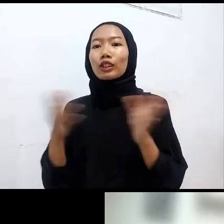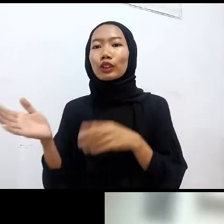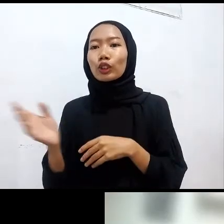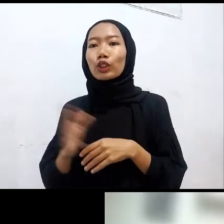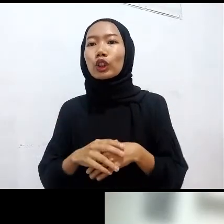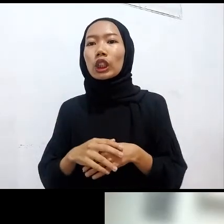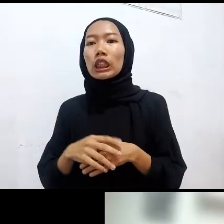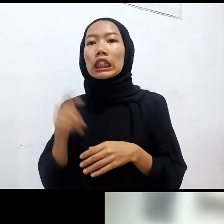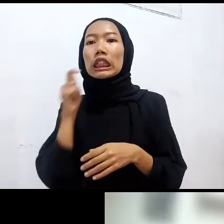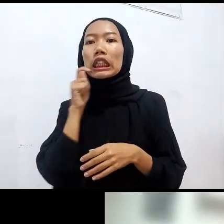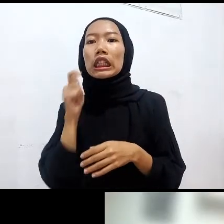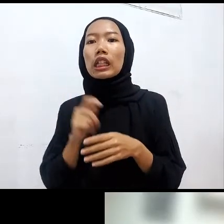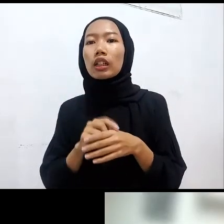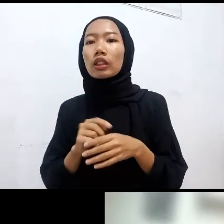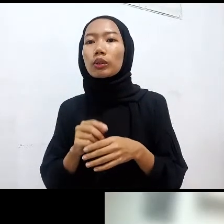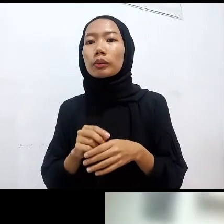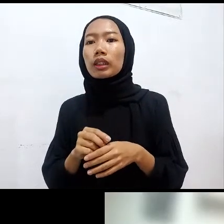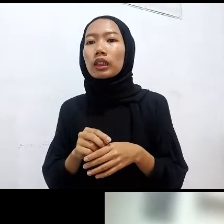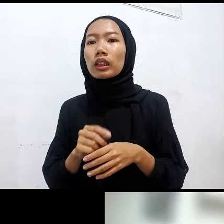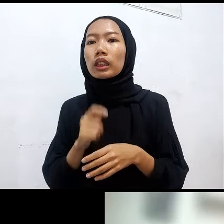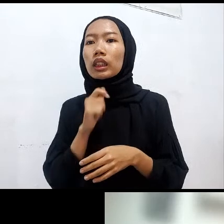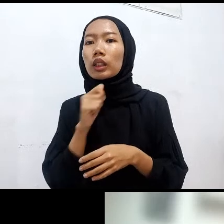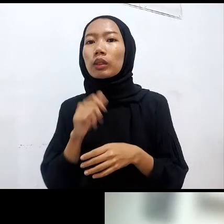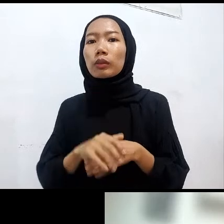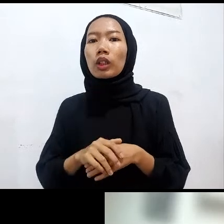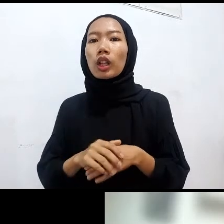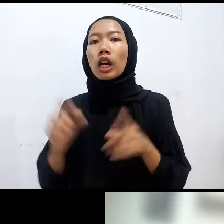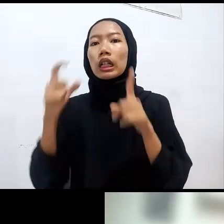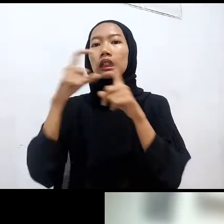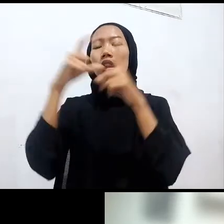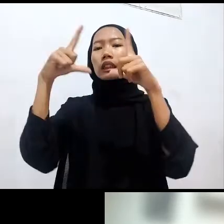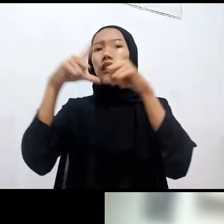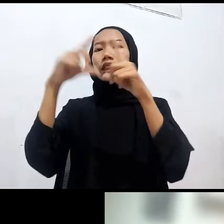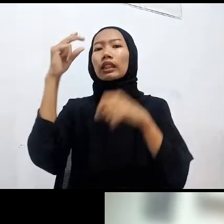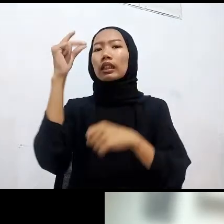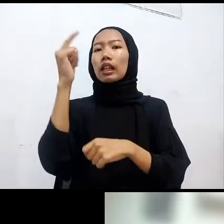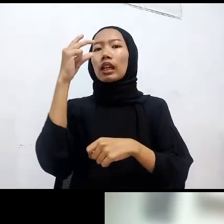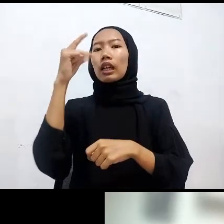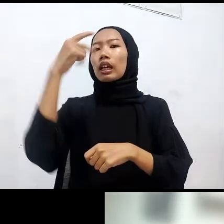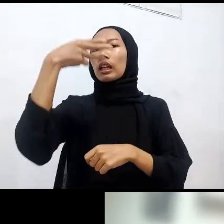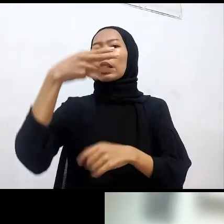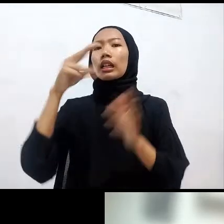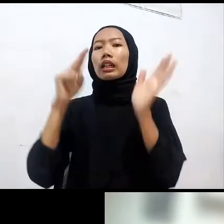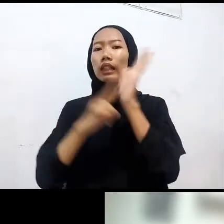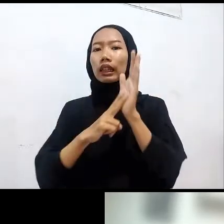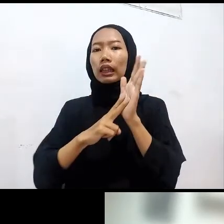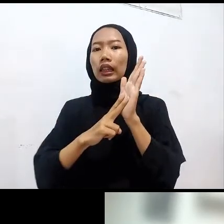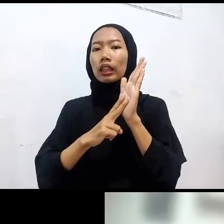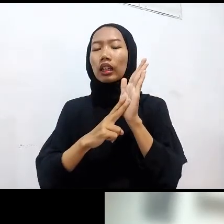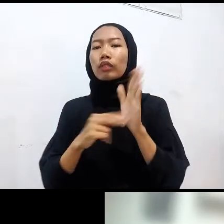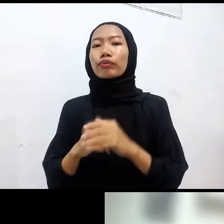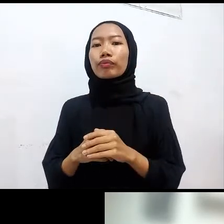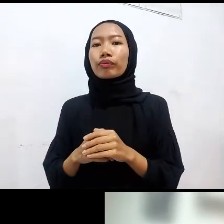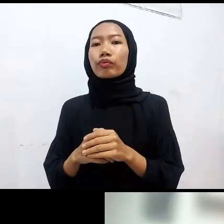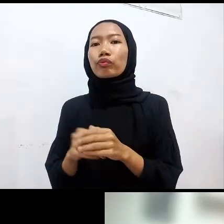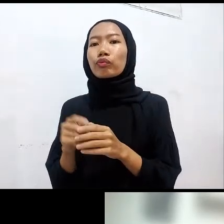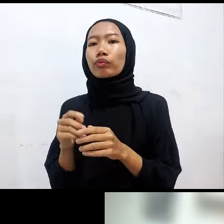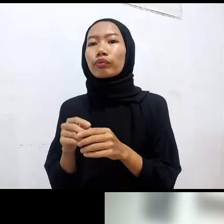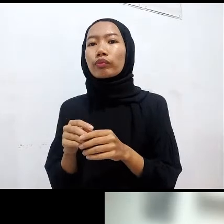talk more also about NDIS based on his research. Just over to you now,